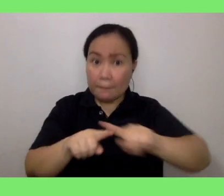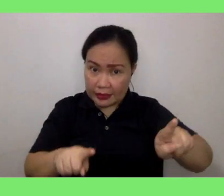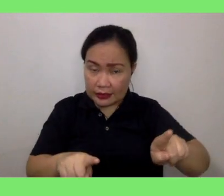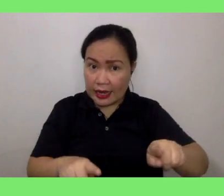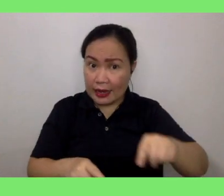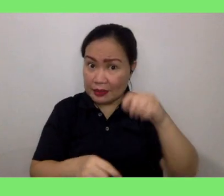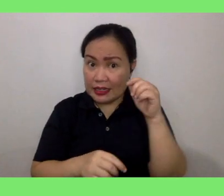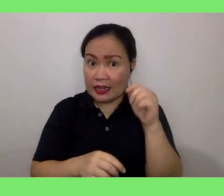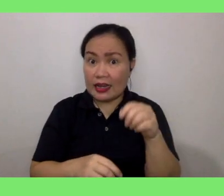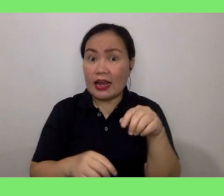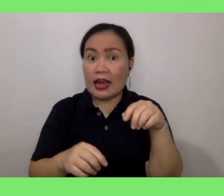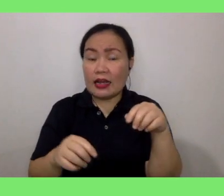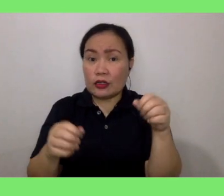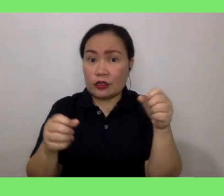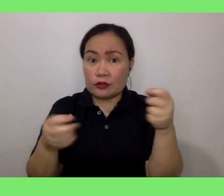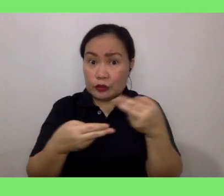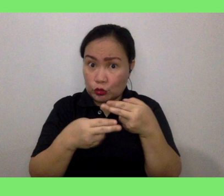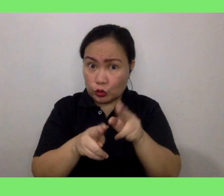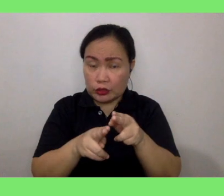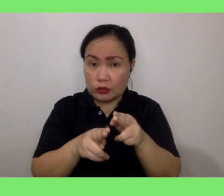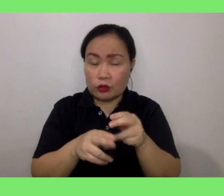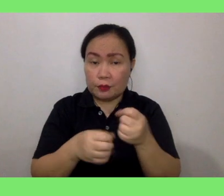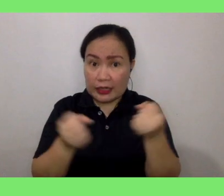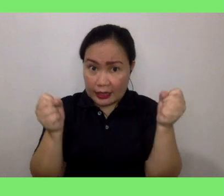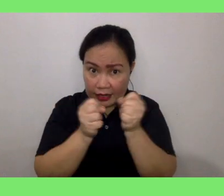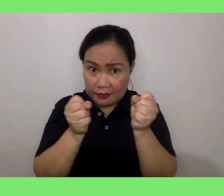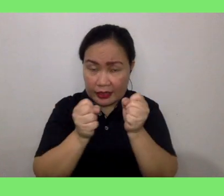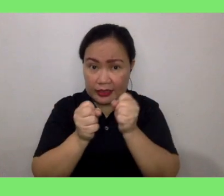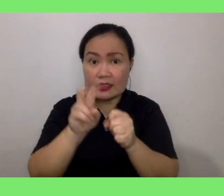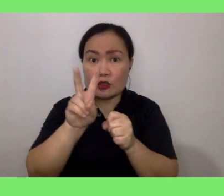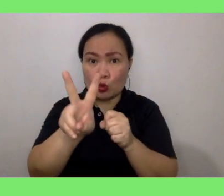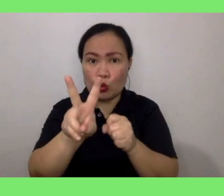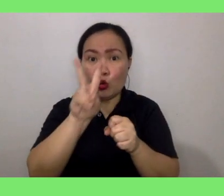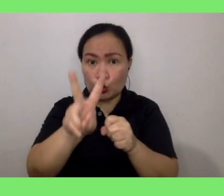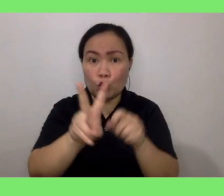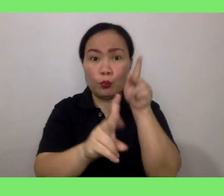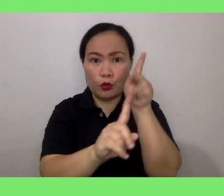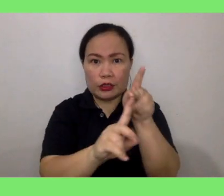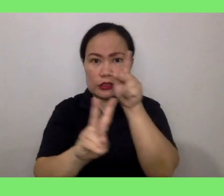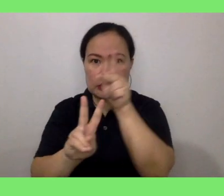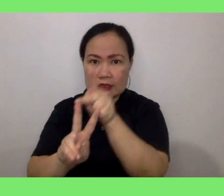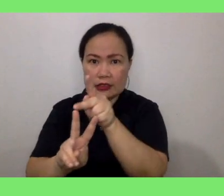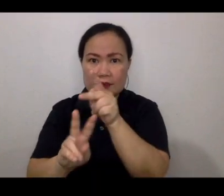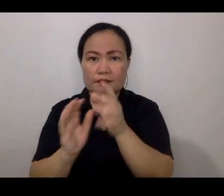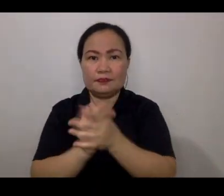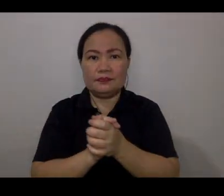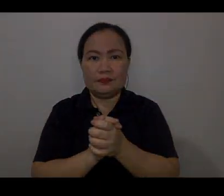must have at least 2 points. Okay? So, yun po ang tatandaan.